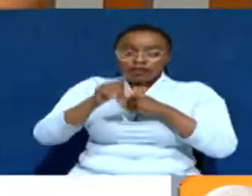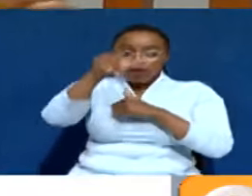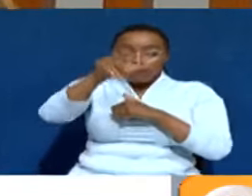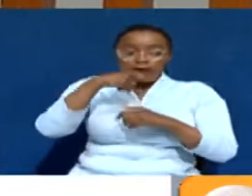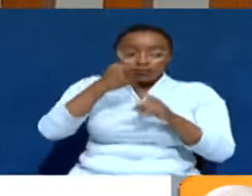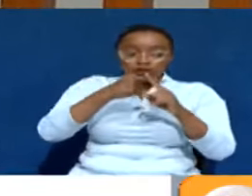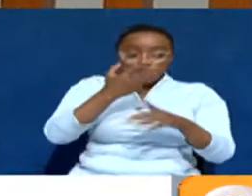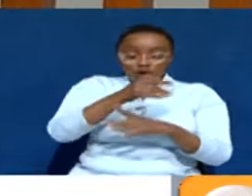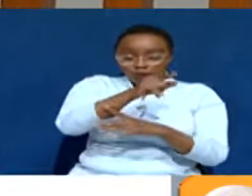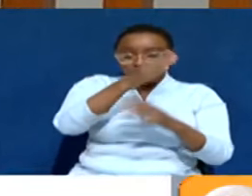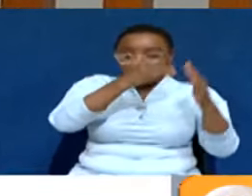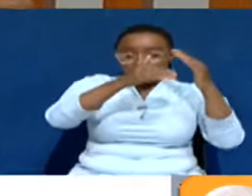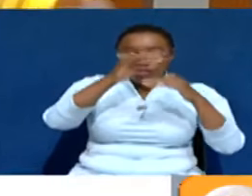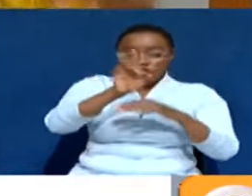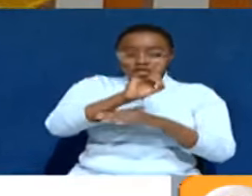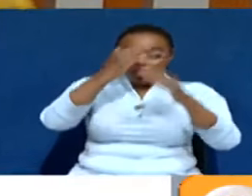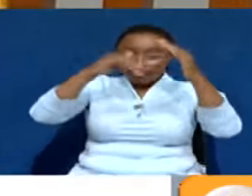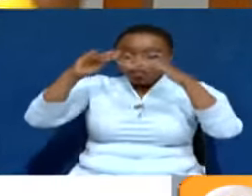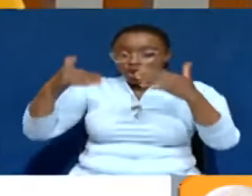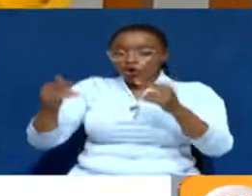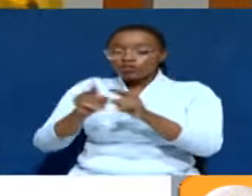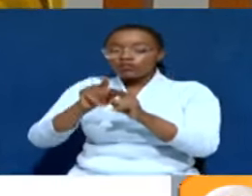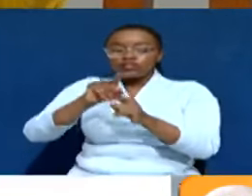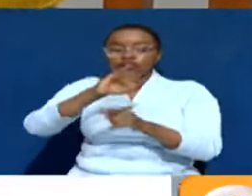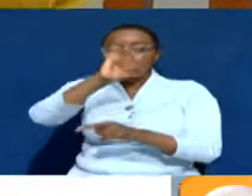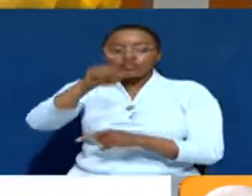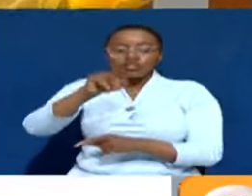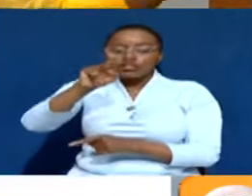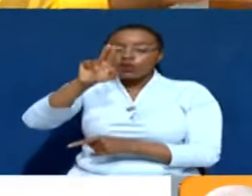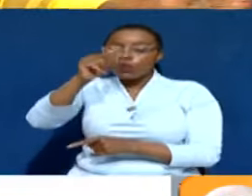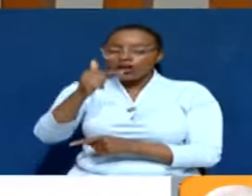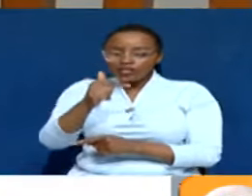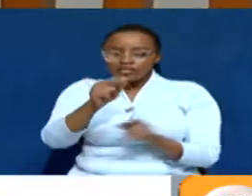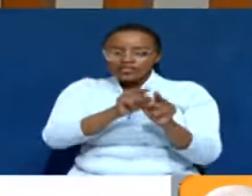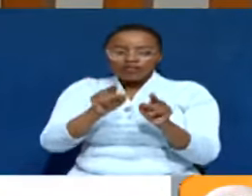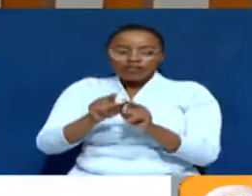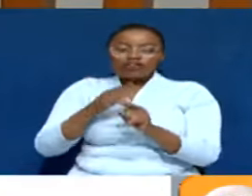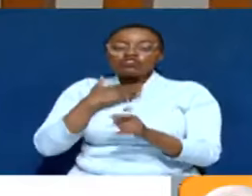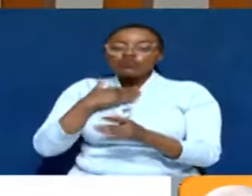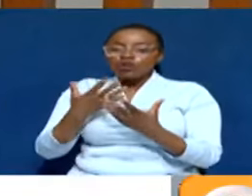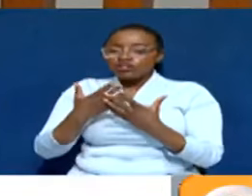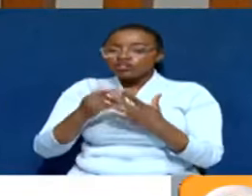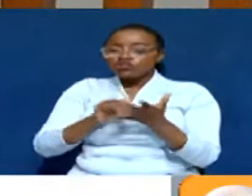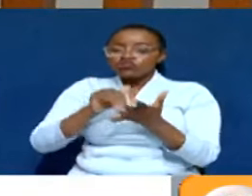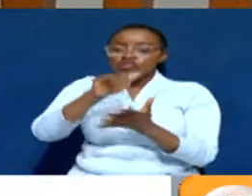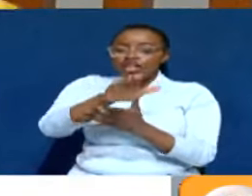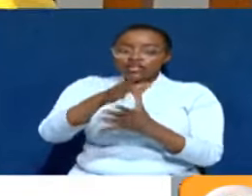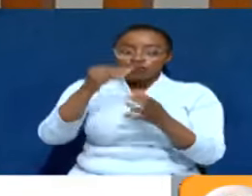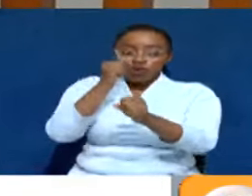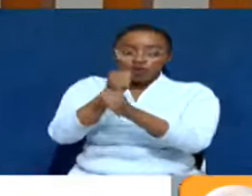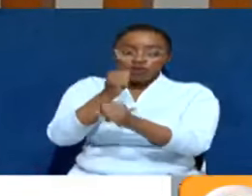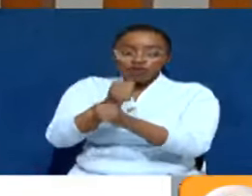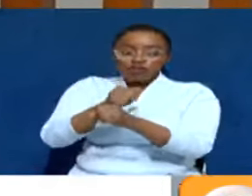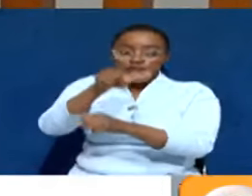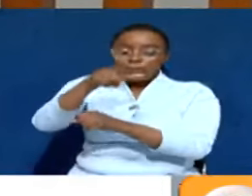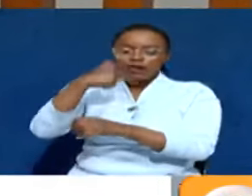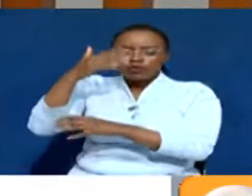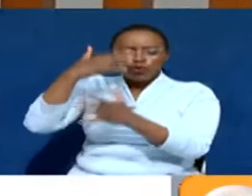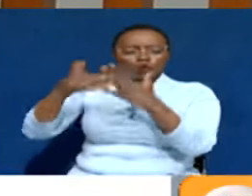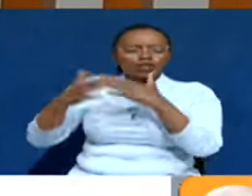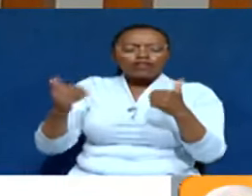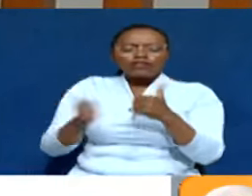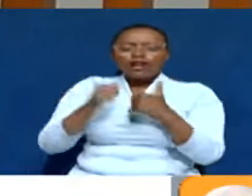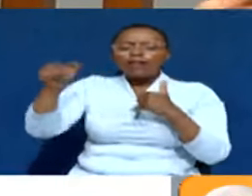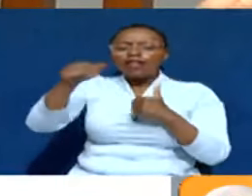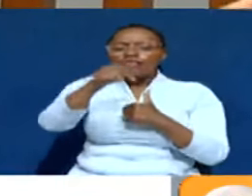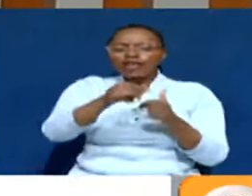mwenye ametoka pale Nairobi University, ama ametoka JKUAT, whatever. Please. Unataka mkumbusha pale. Unapeleka mtu ajui kwa ground vitu zina